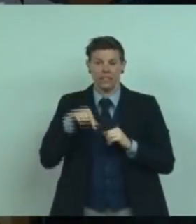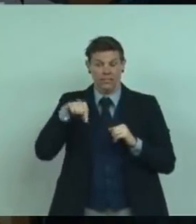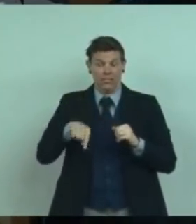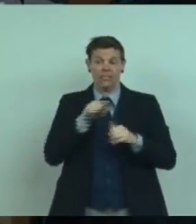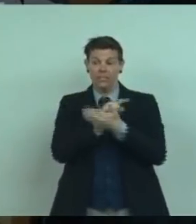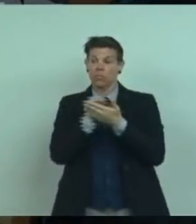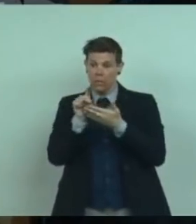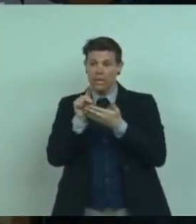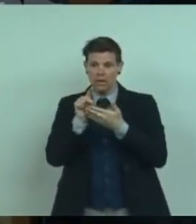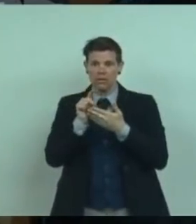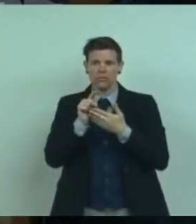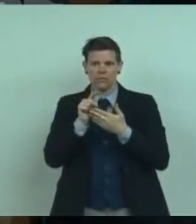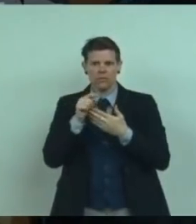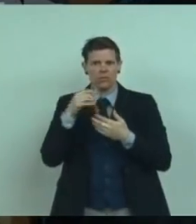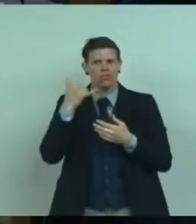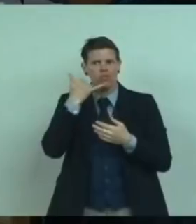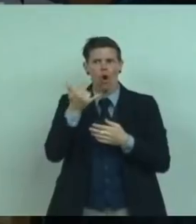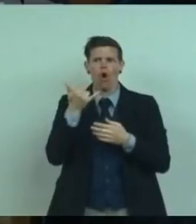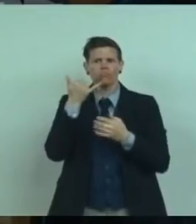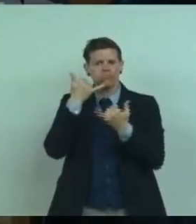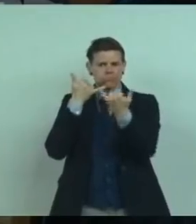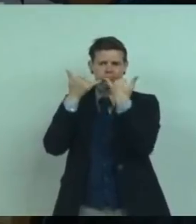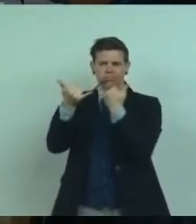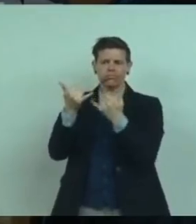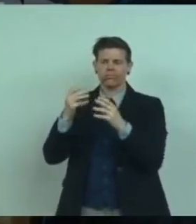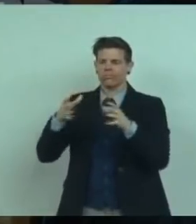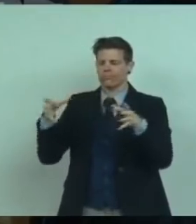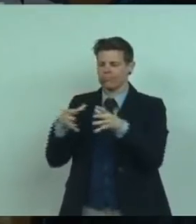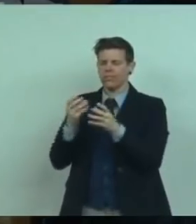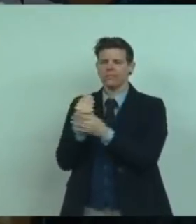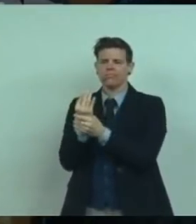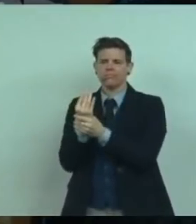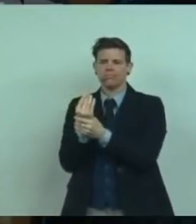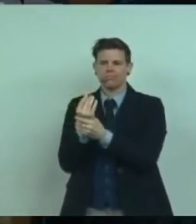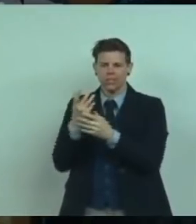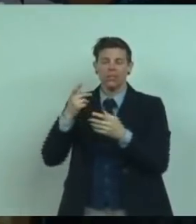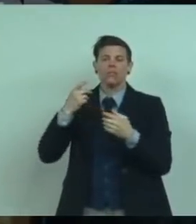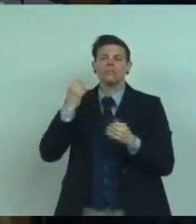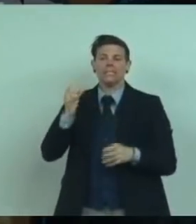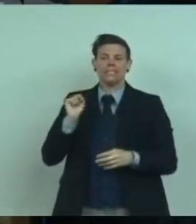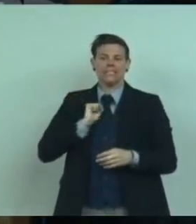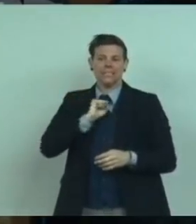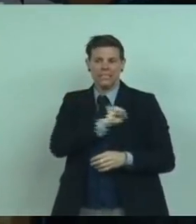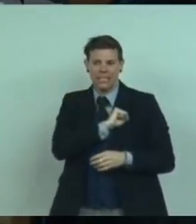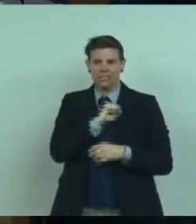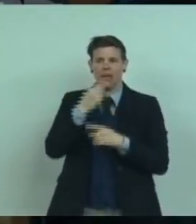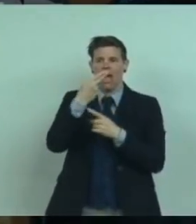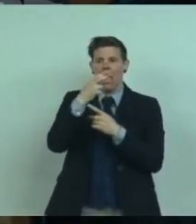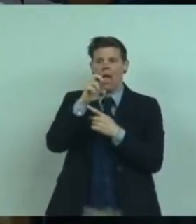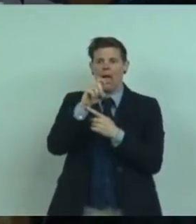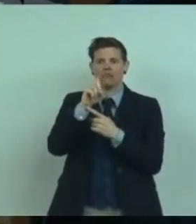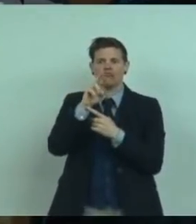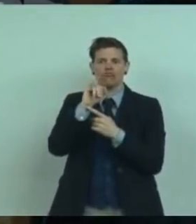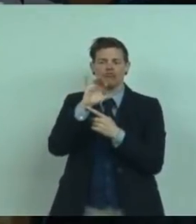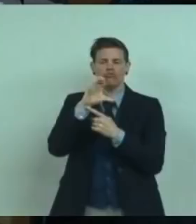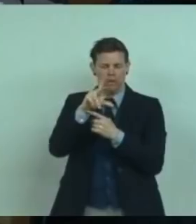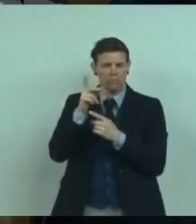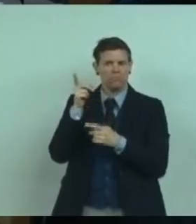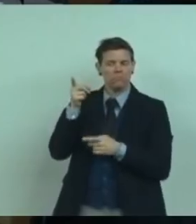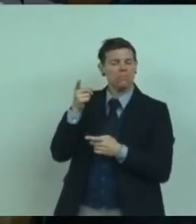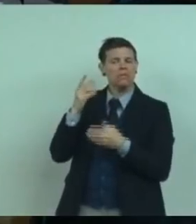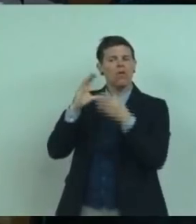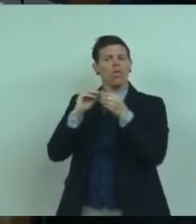Martin Heinrich mentioned that New Mexico might not be getting its shipment from the national stockpile of